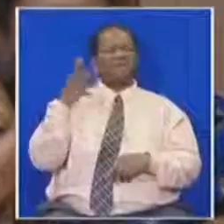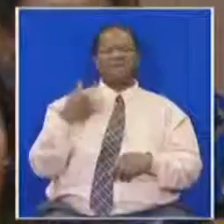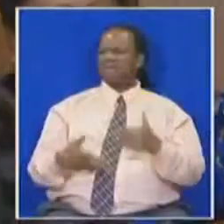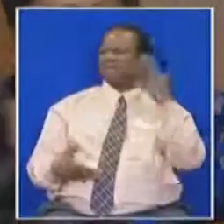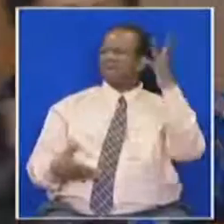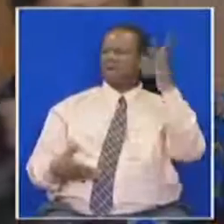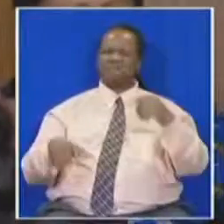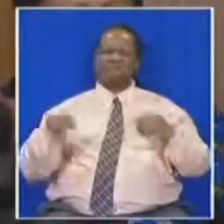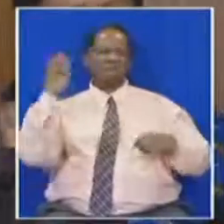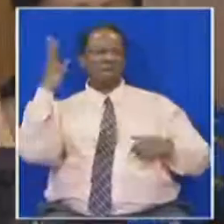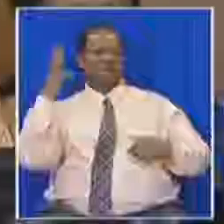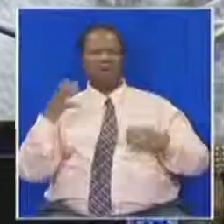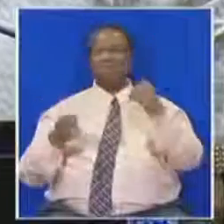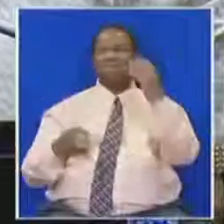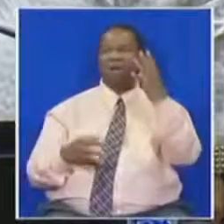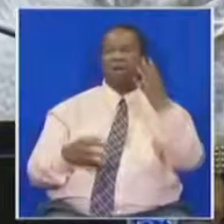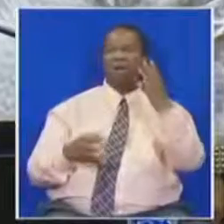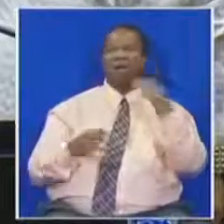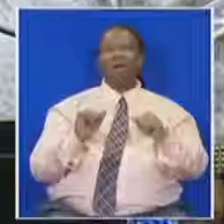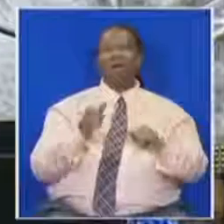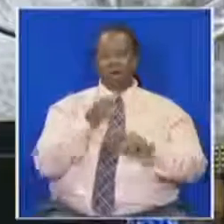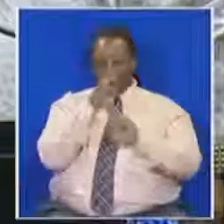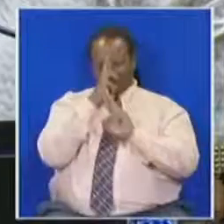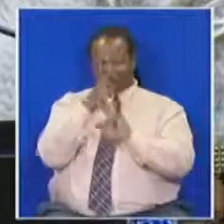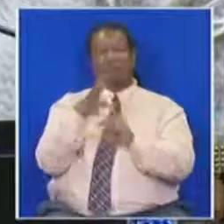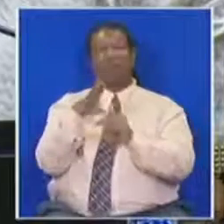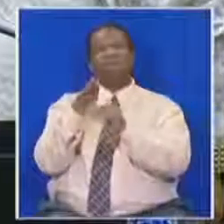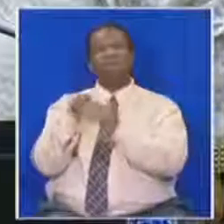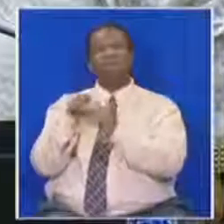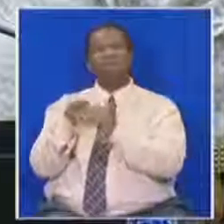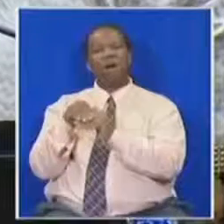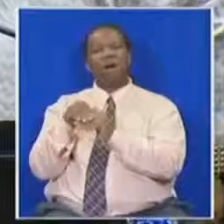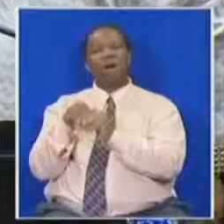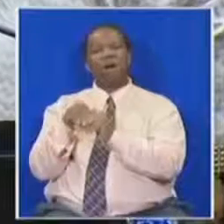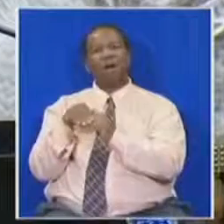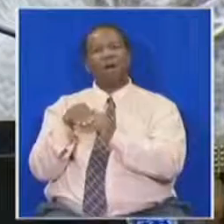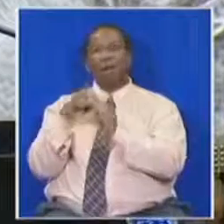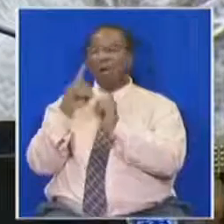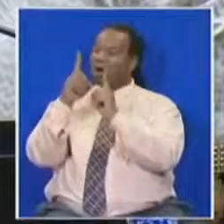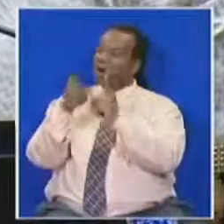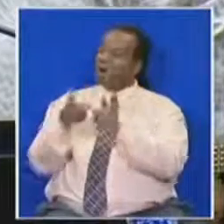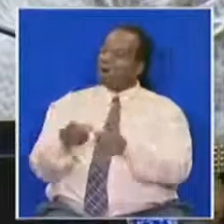Honourable members, honourable members. Point of order, sir.